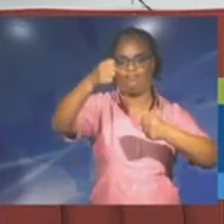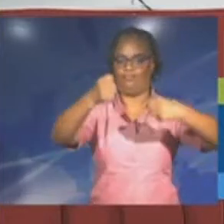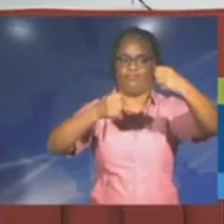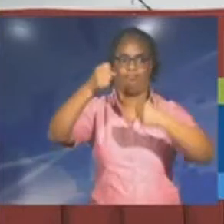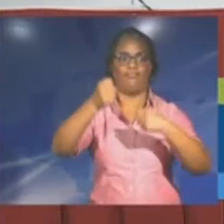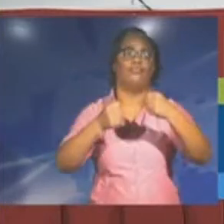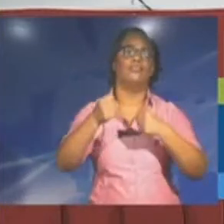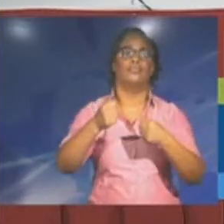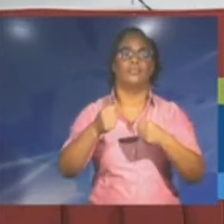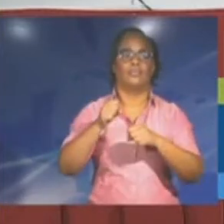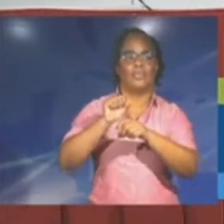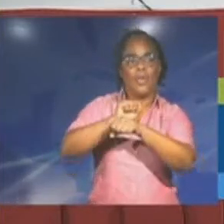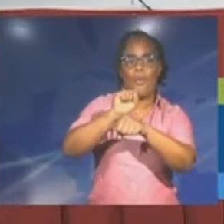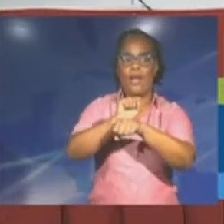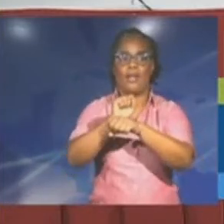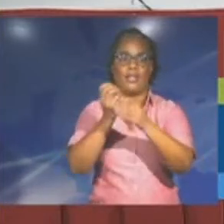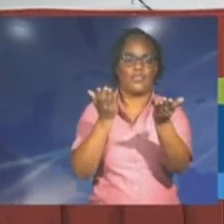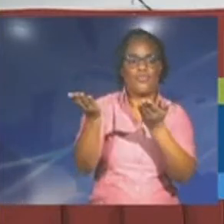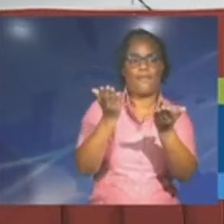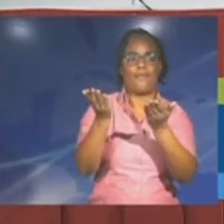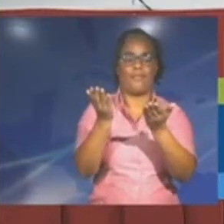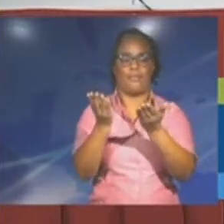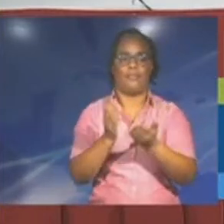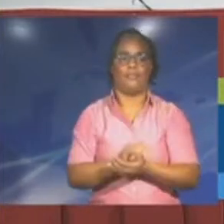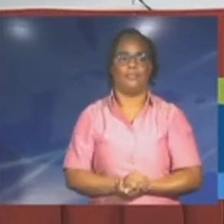much, Minister. TV6,